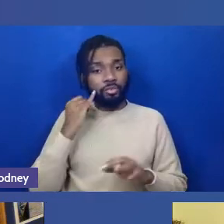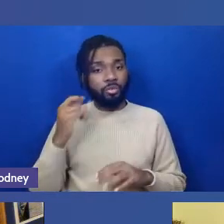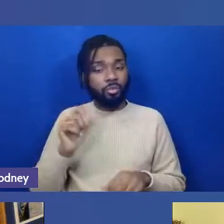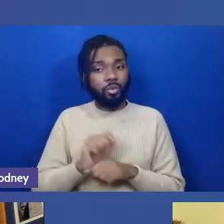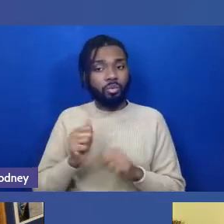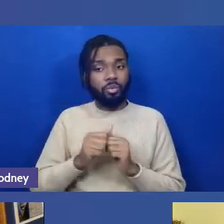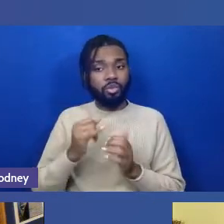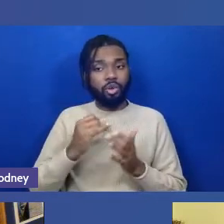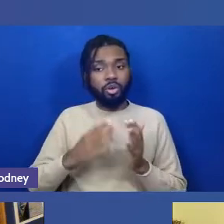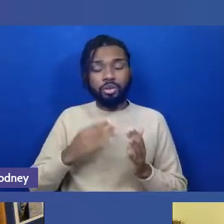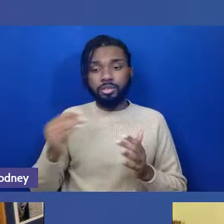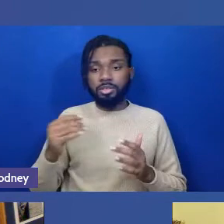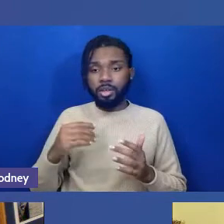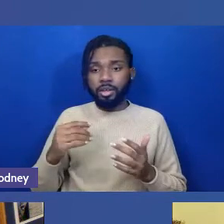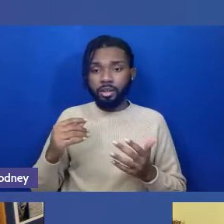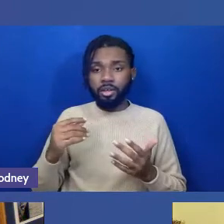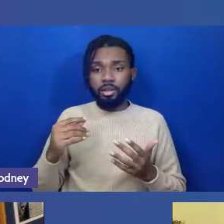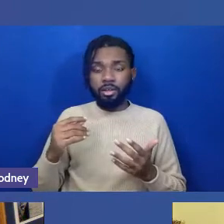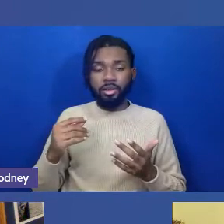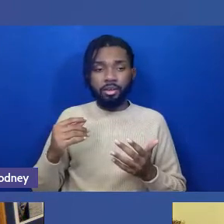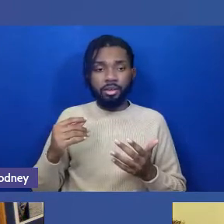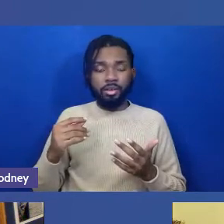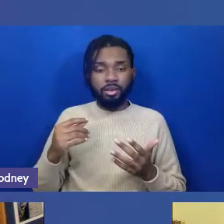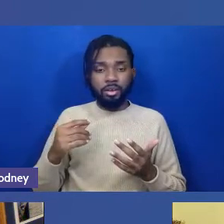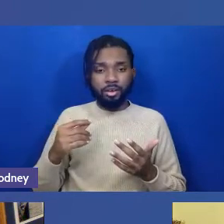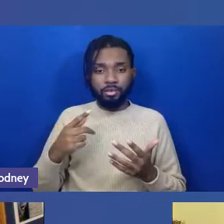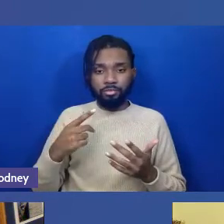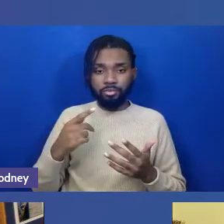them, to really make all of that